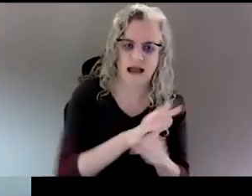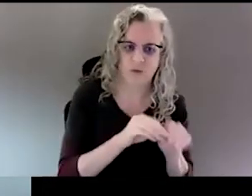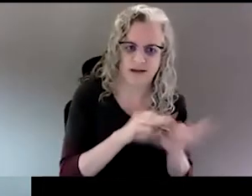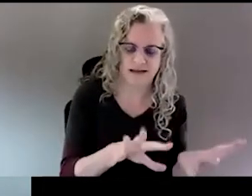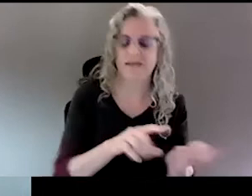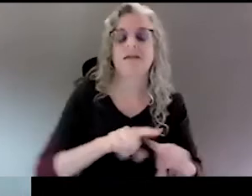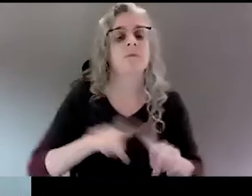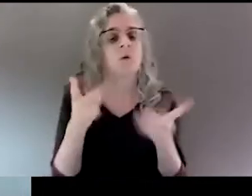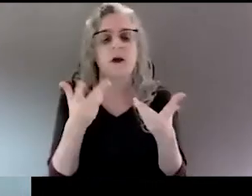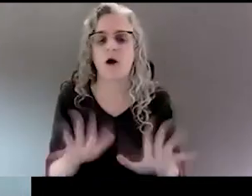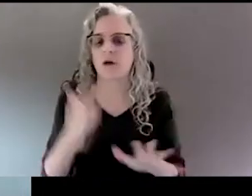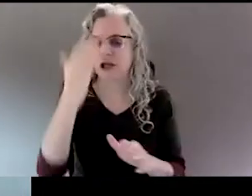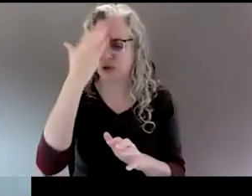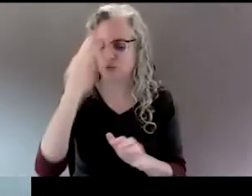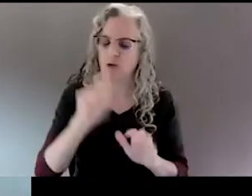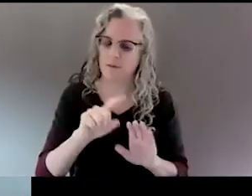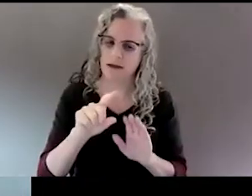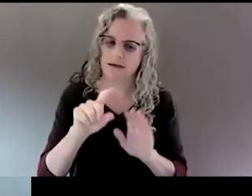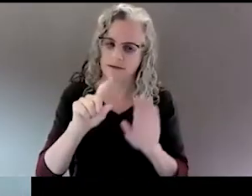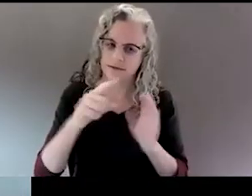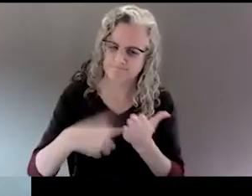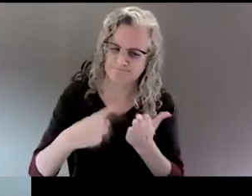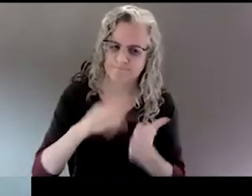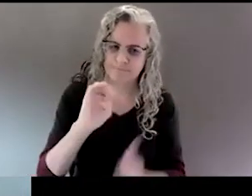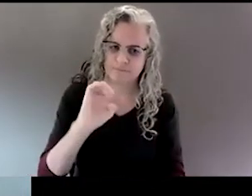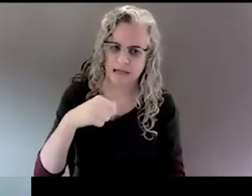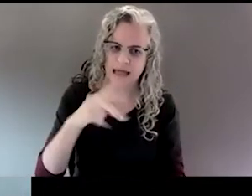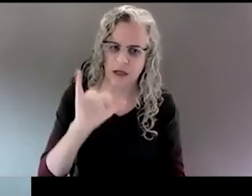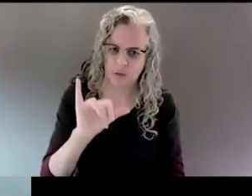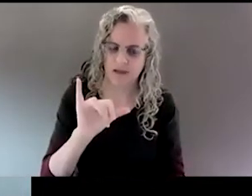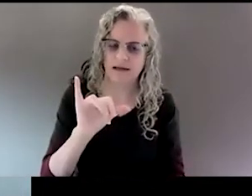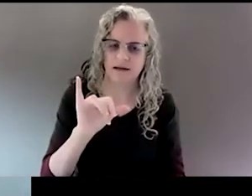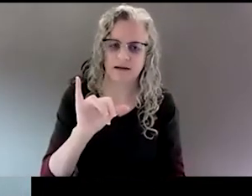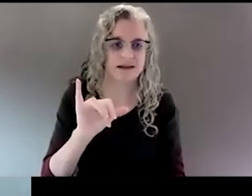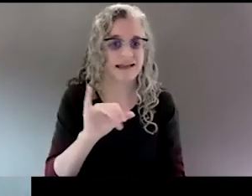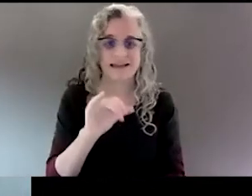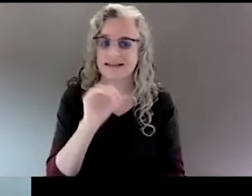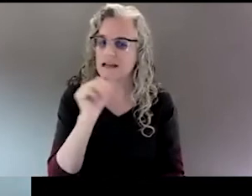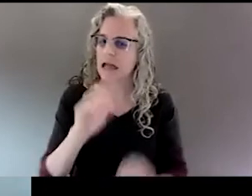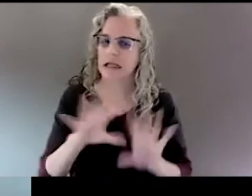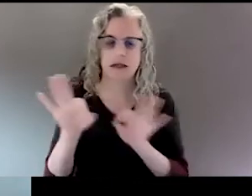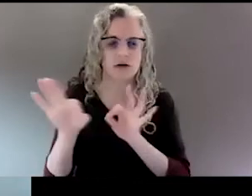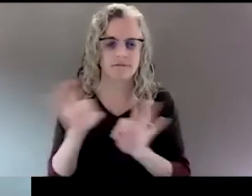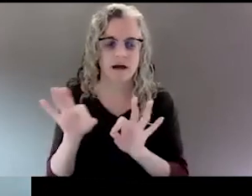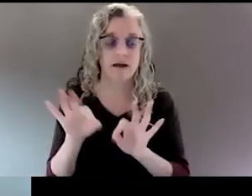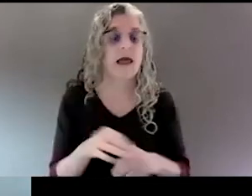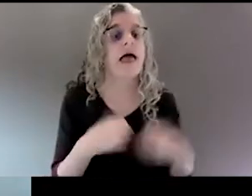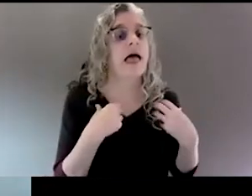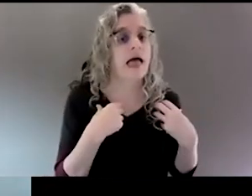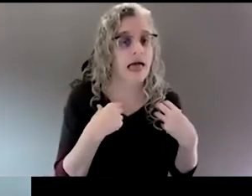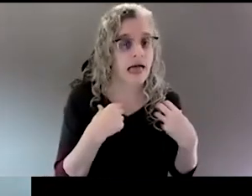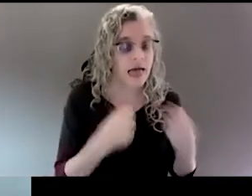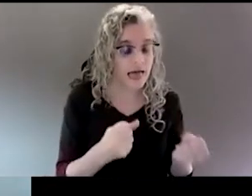been defined in our space. Whereas health equity is well defined, mental health equity is well